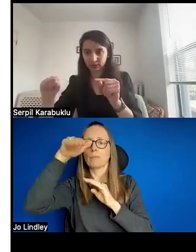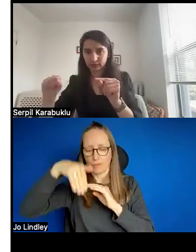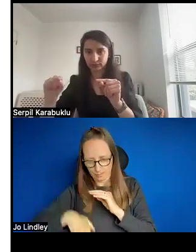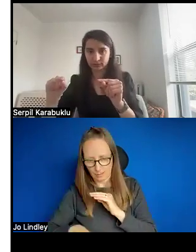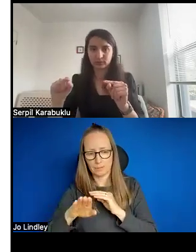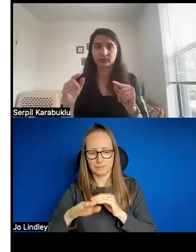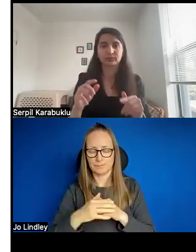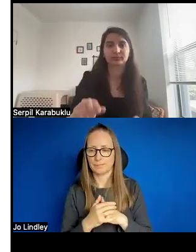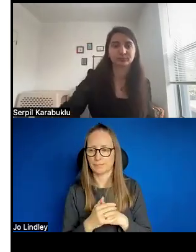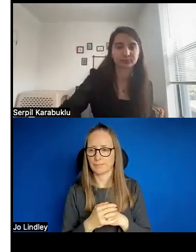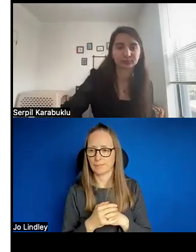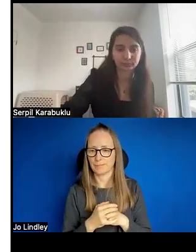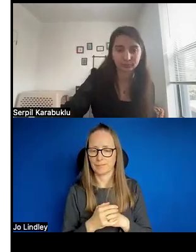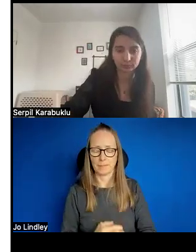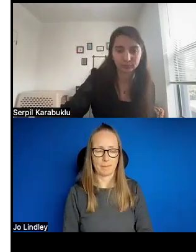down.